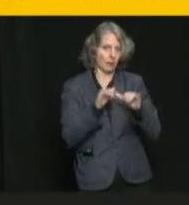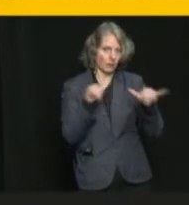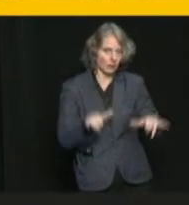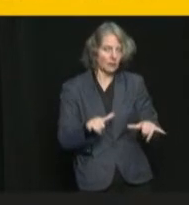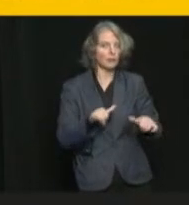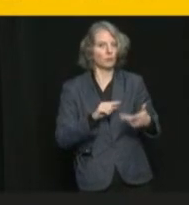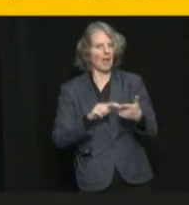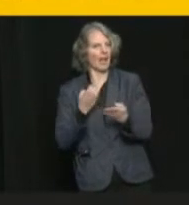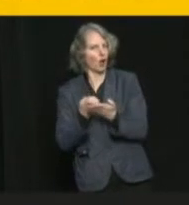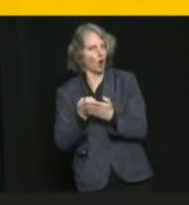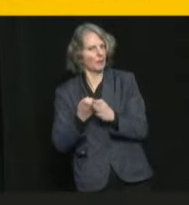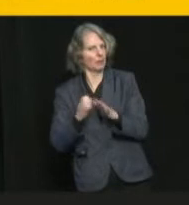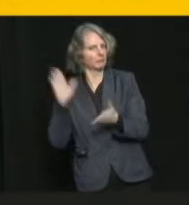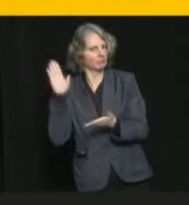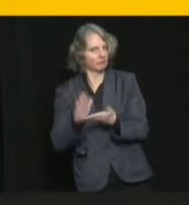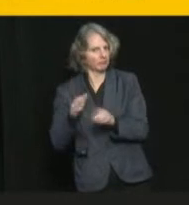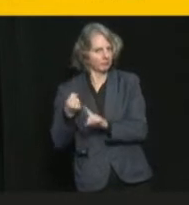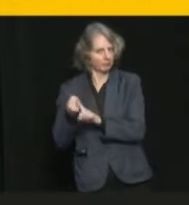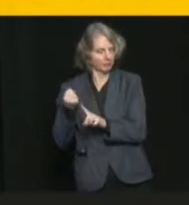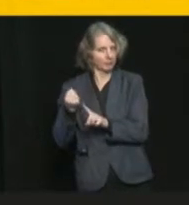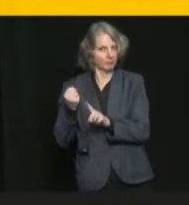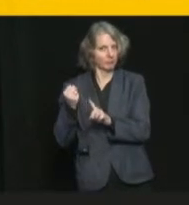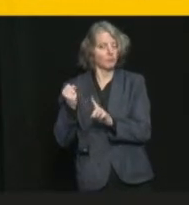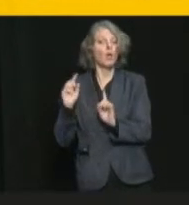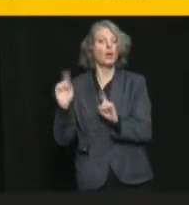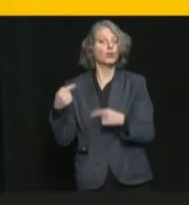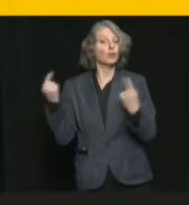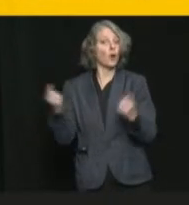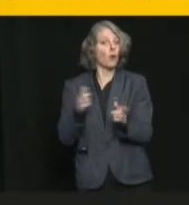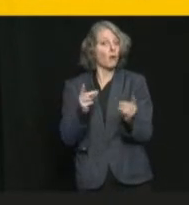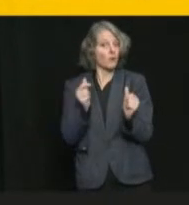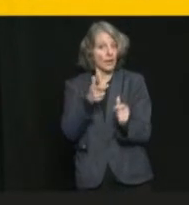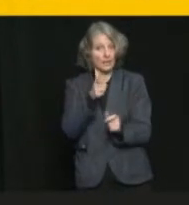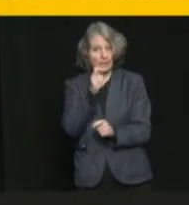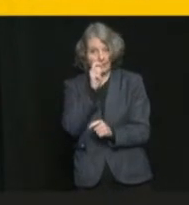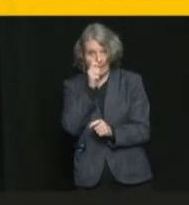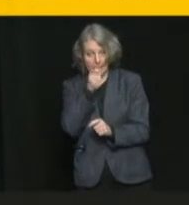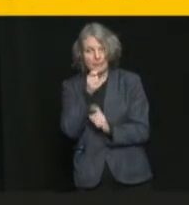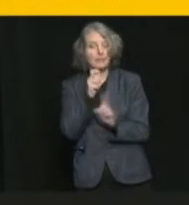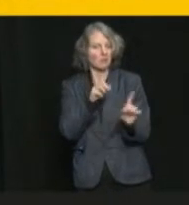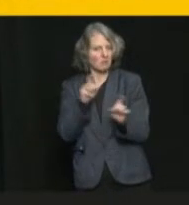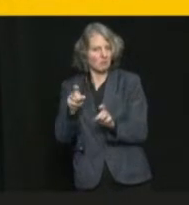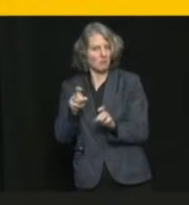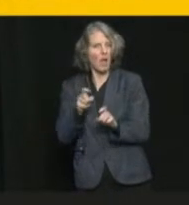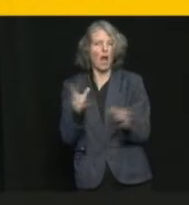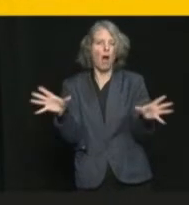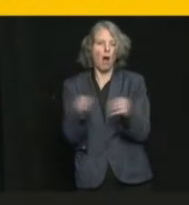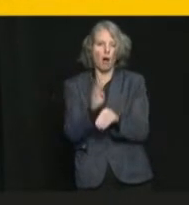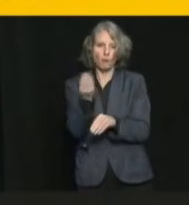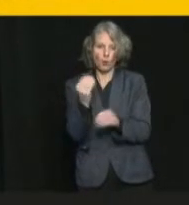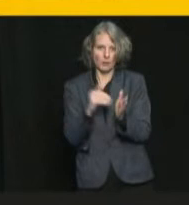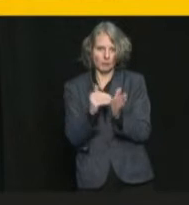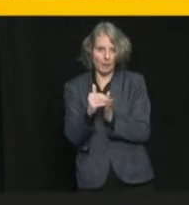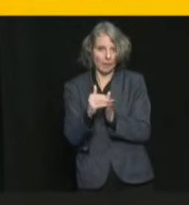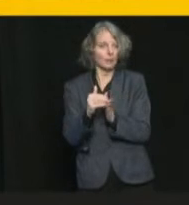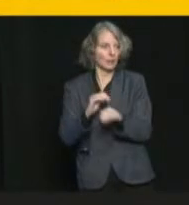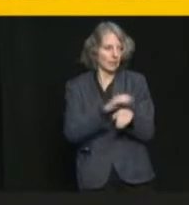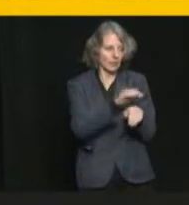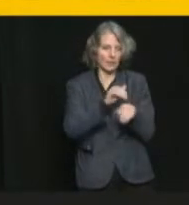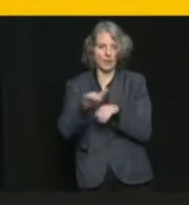So far, we've sent more than 14 million rapid tests to the provinces and territories, with more on the